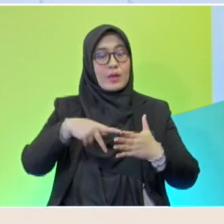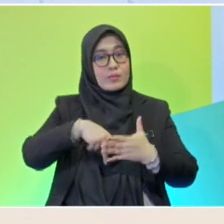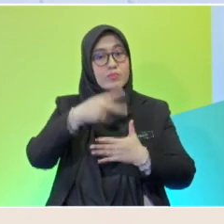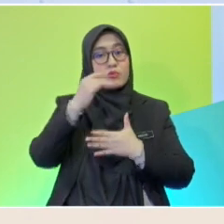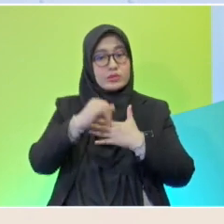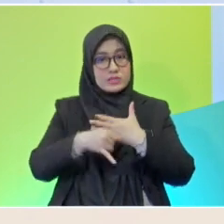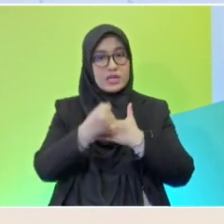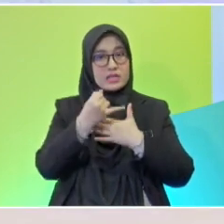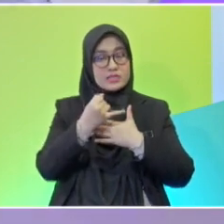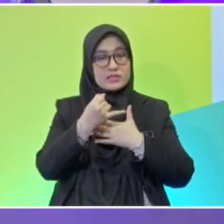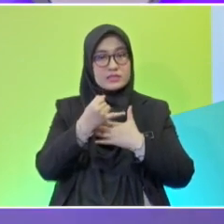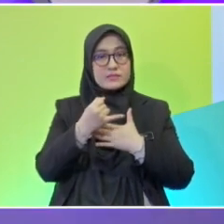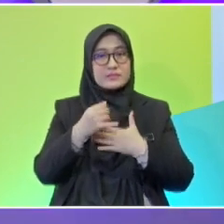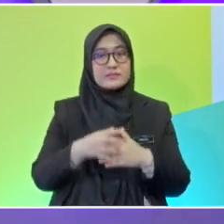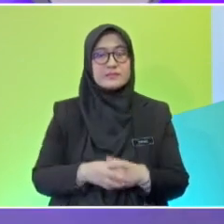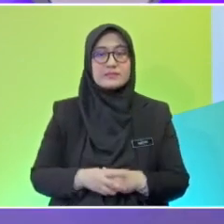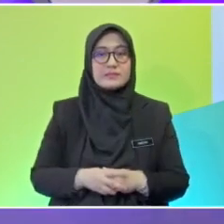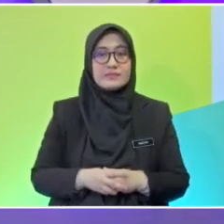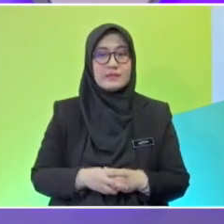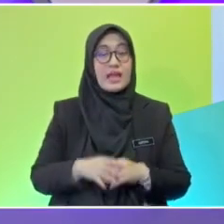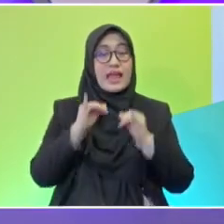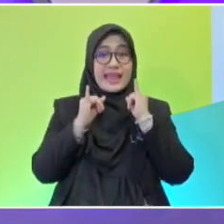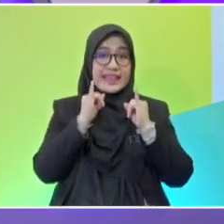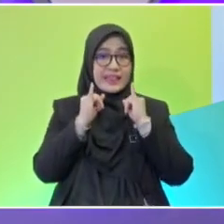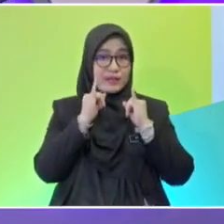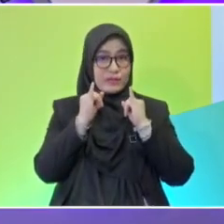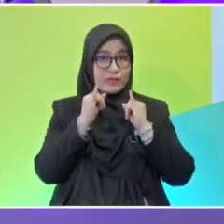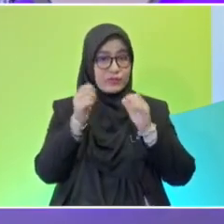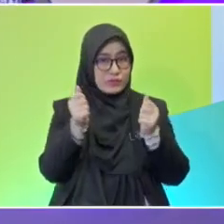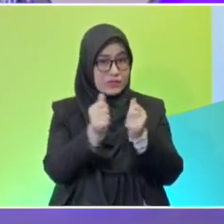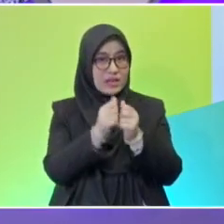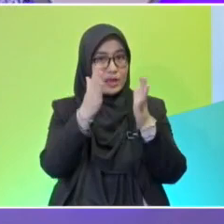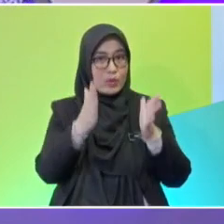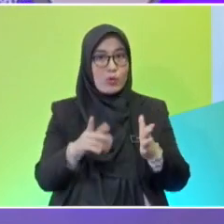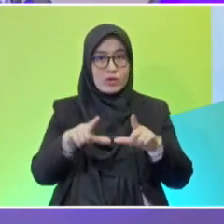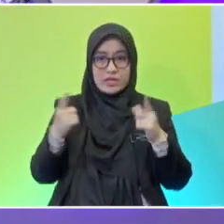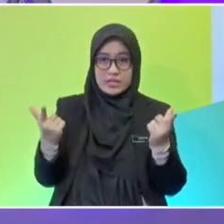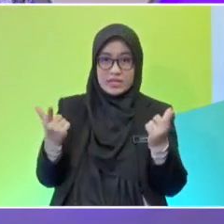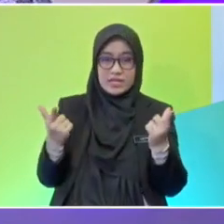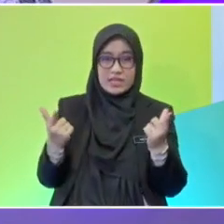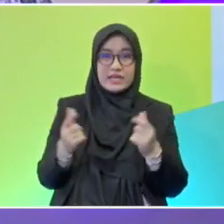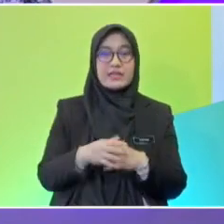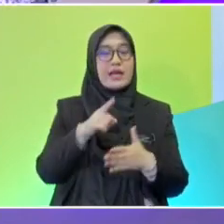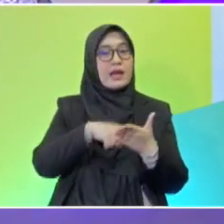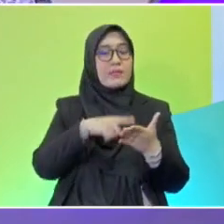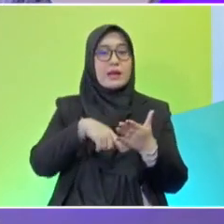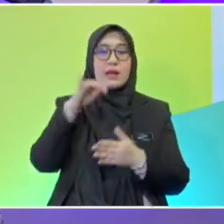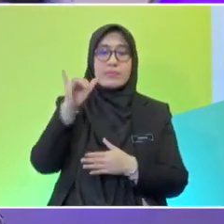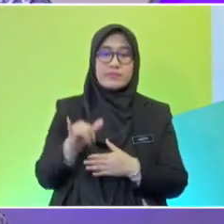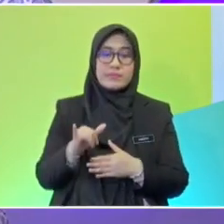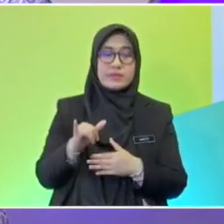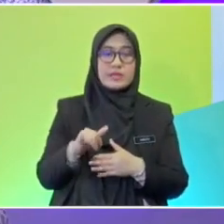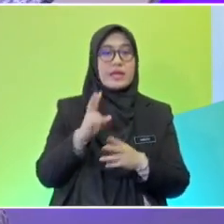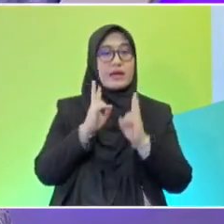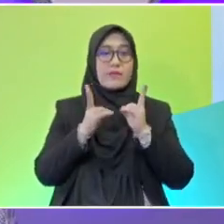their storytelling, or it could even be interviews with pupils where as long as we get a verbal response from pupils, that